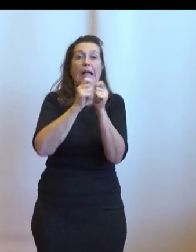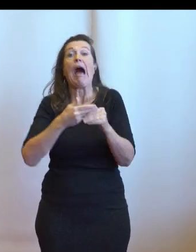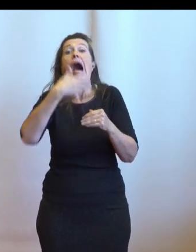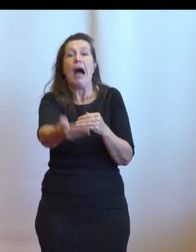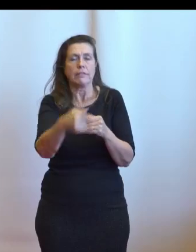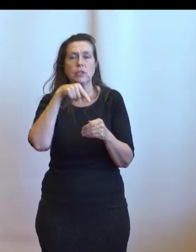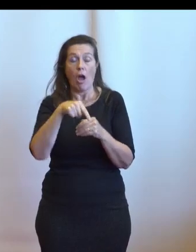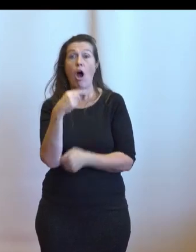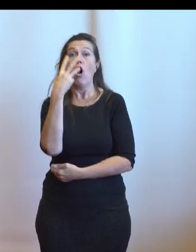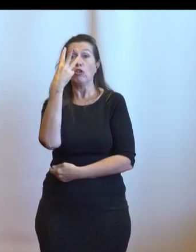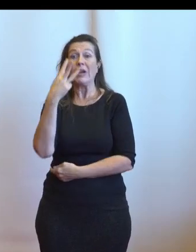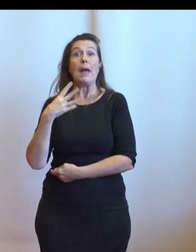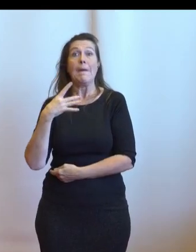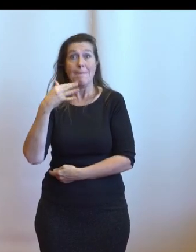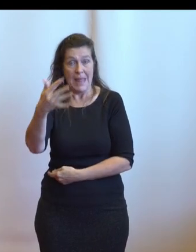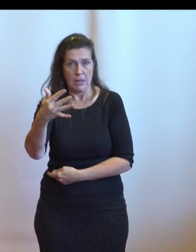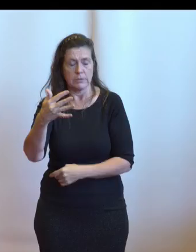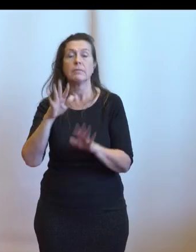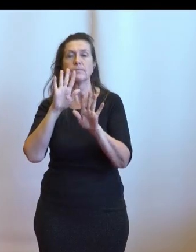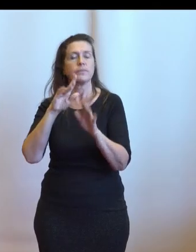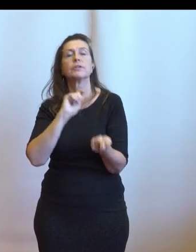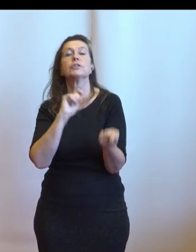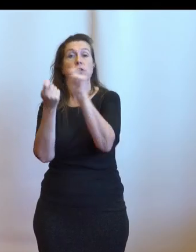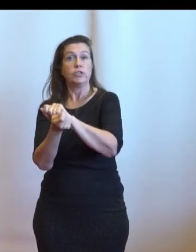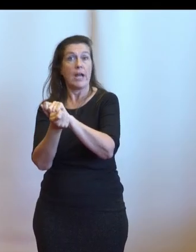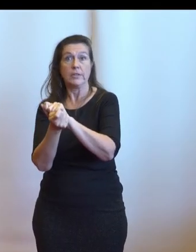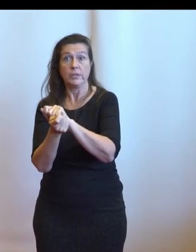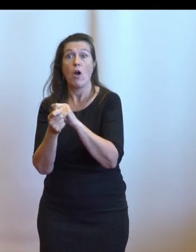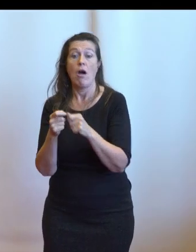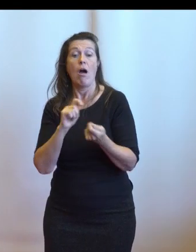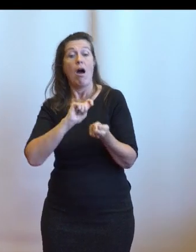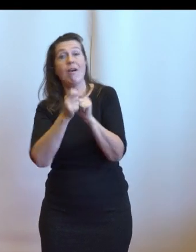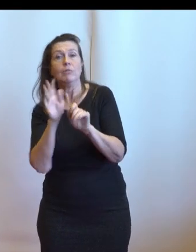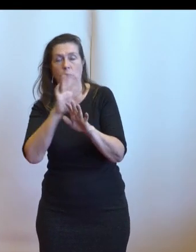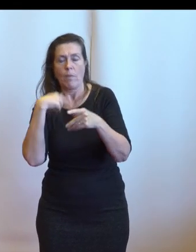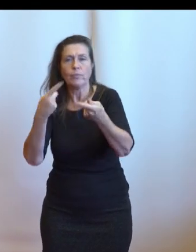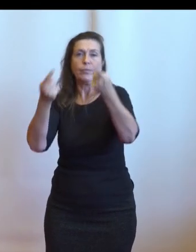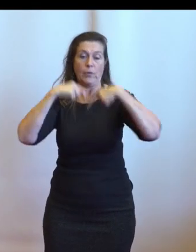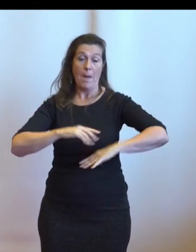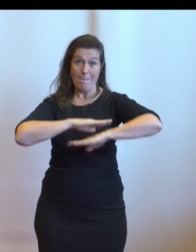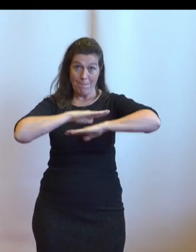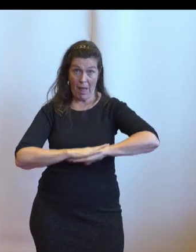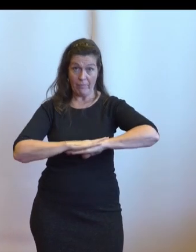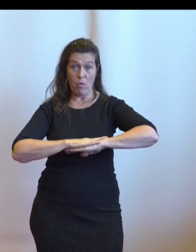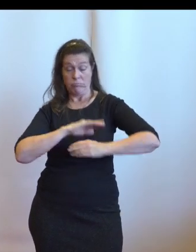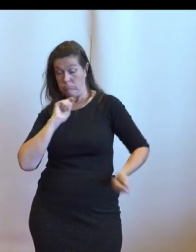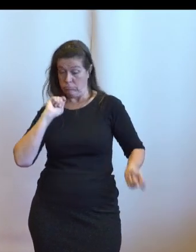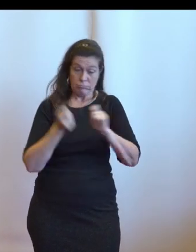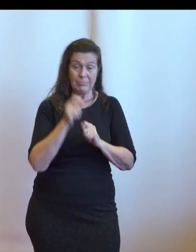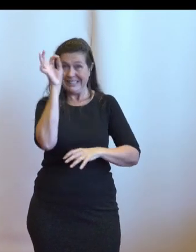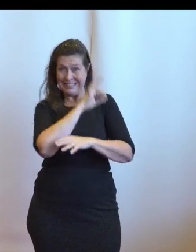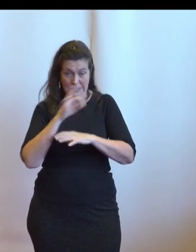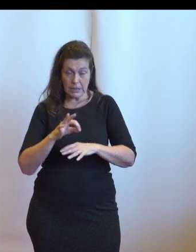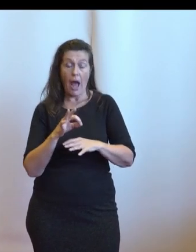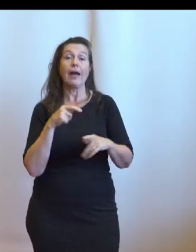So we didn't remediate. But took the opportunity of a full platform redesign, which was coming up to build accessibility